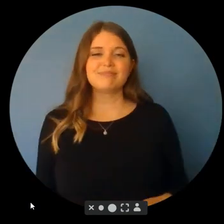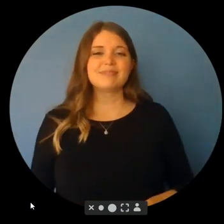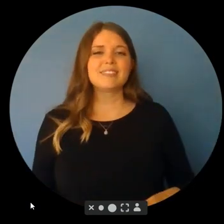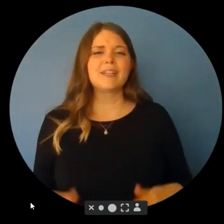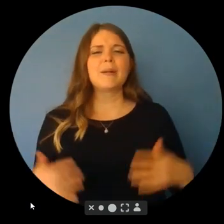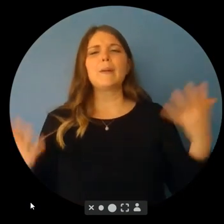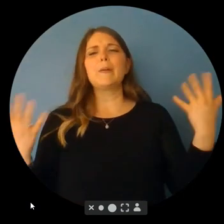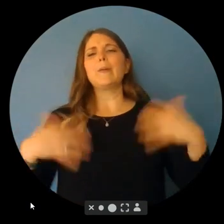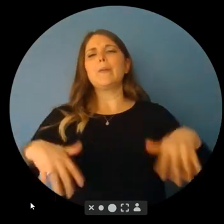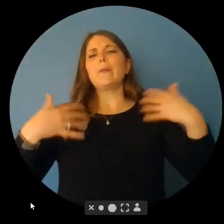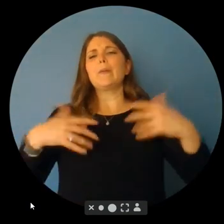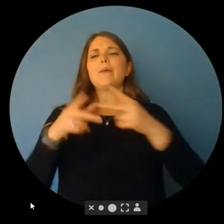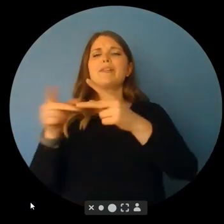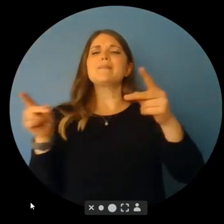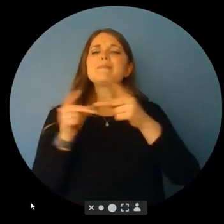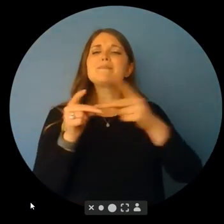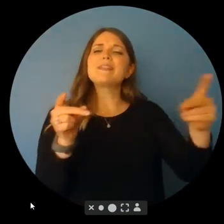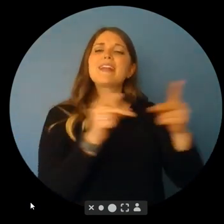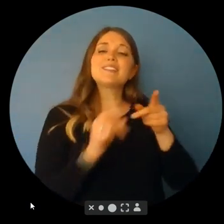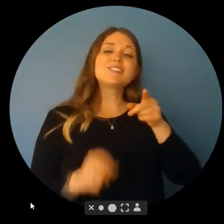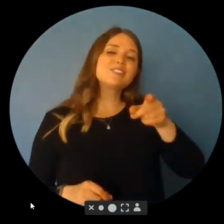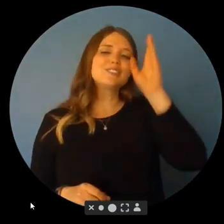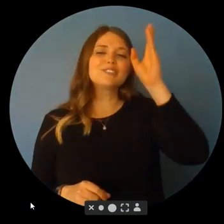Oh, the places you will go.